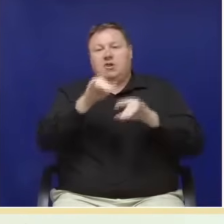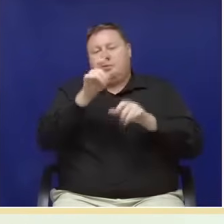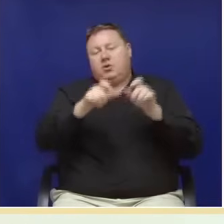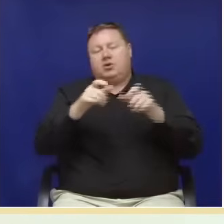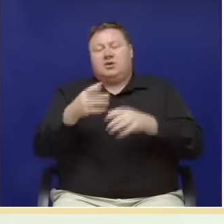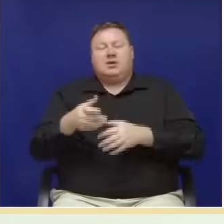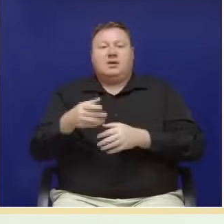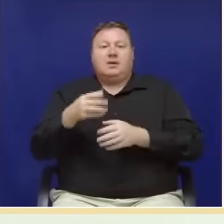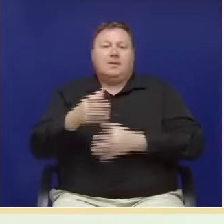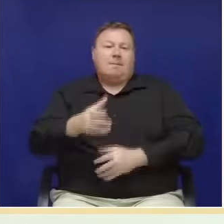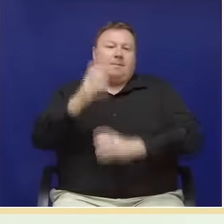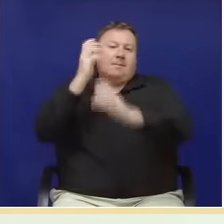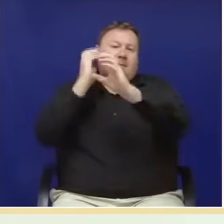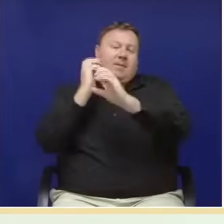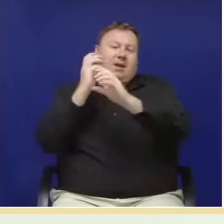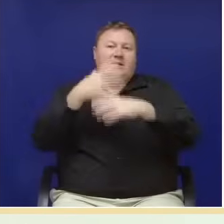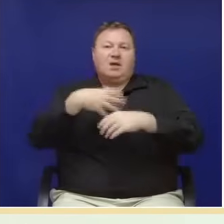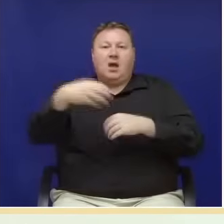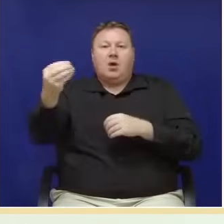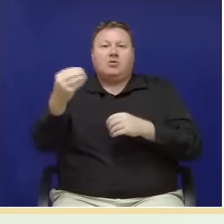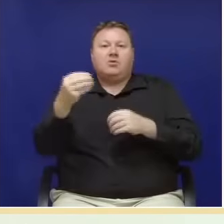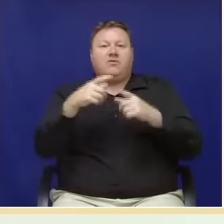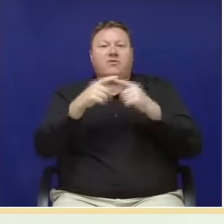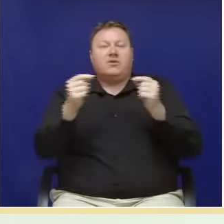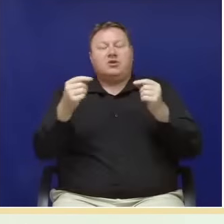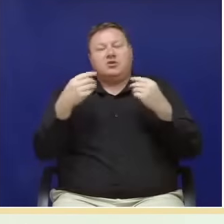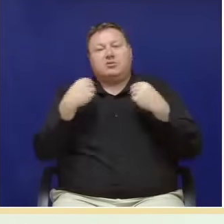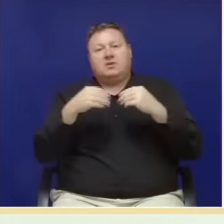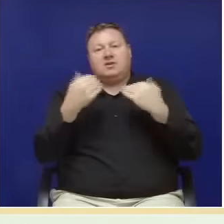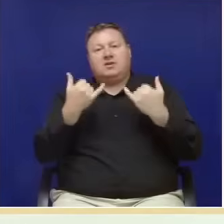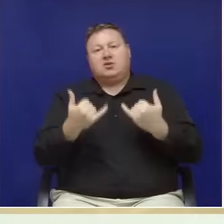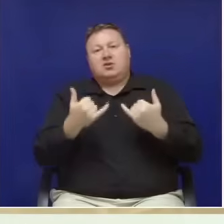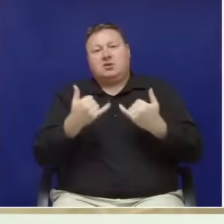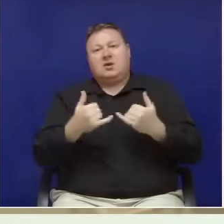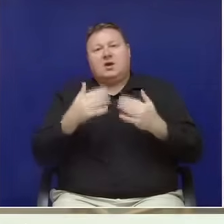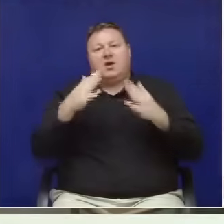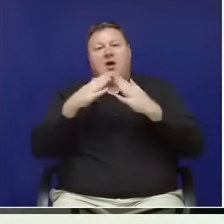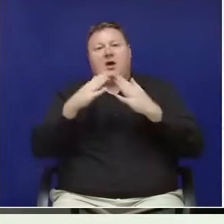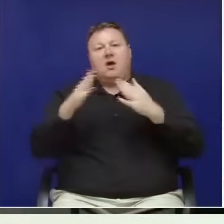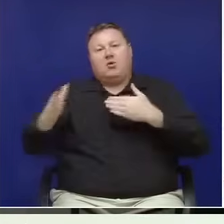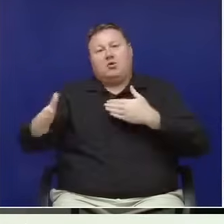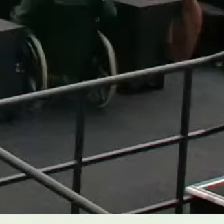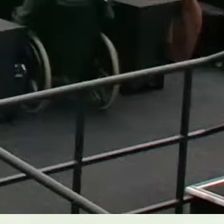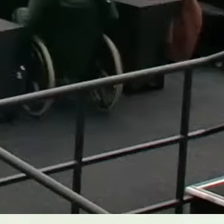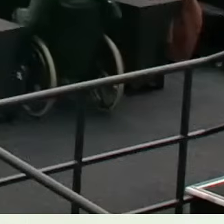That concludes the business for the day. The House is adjourned.